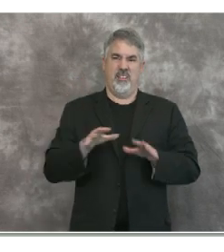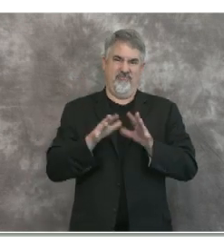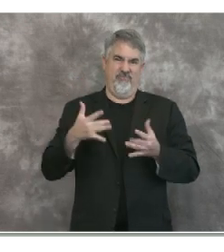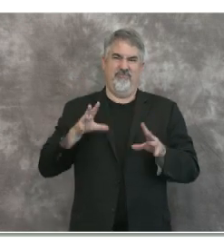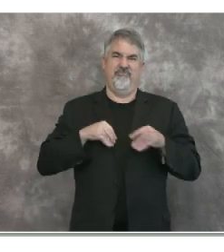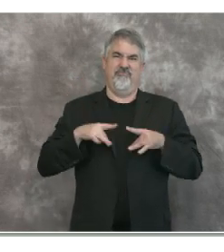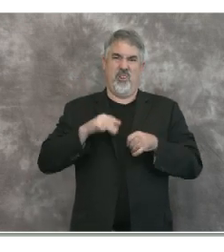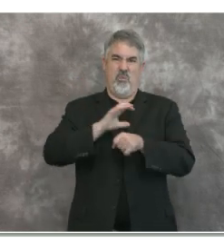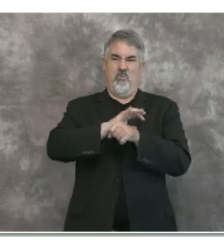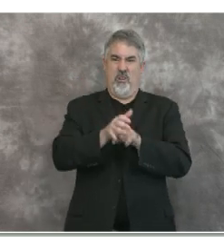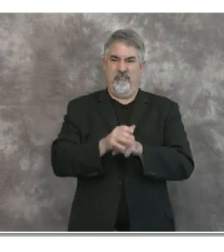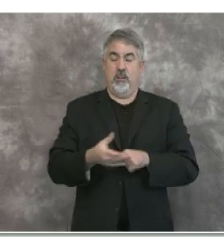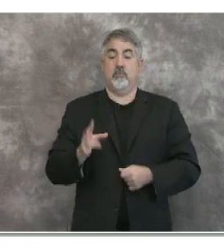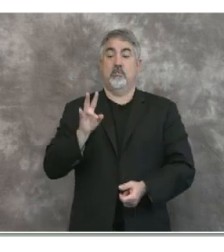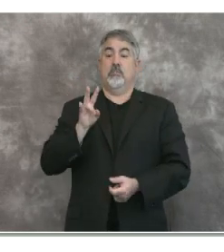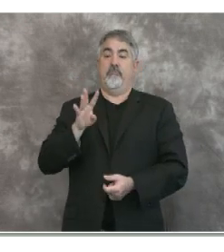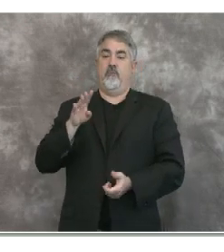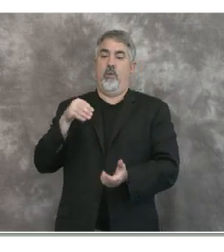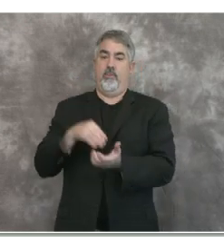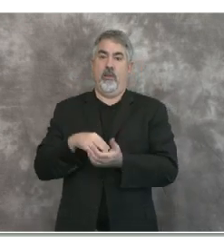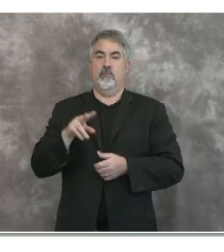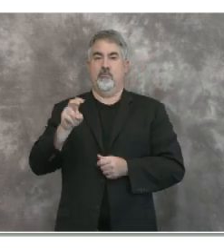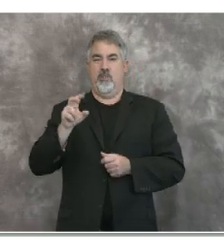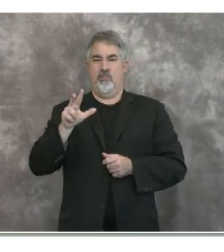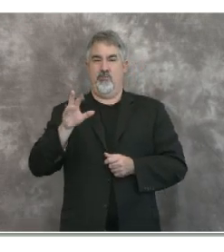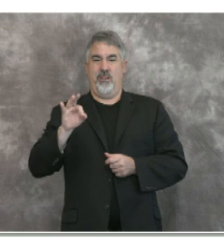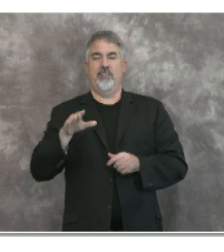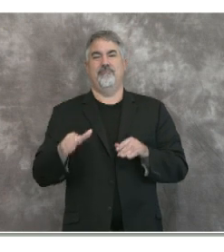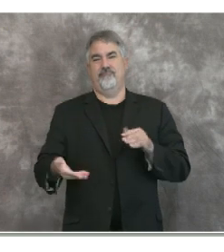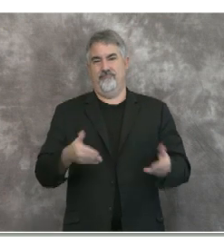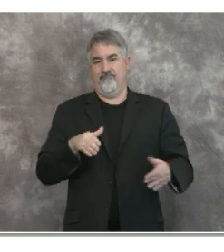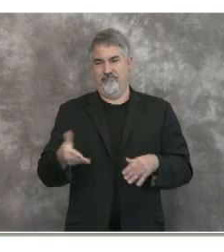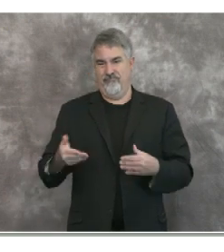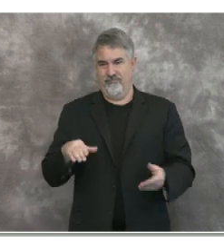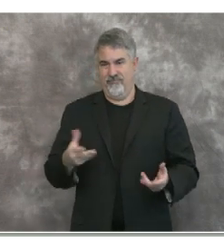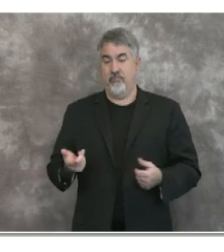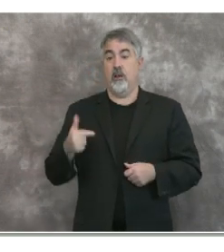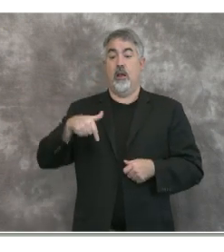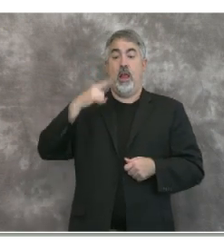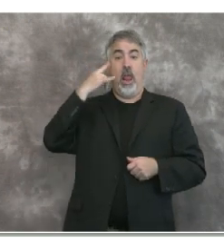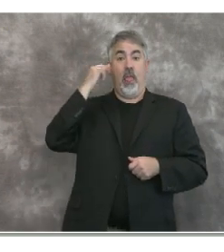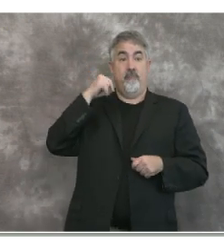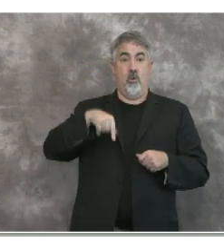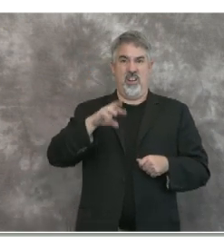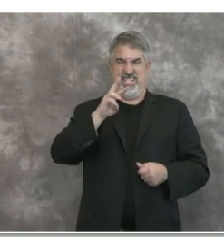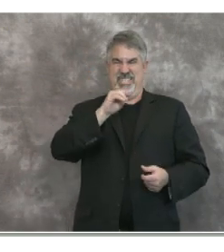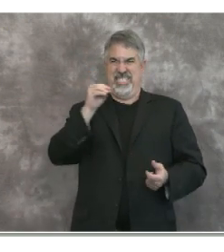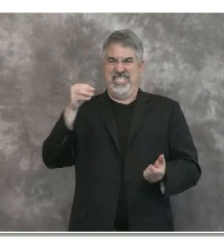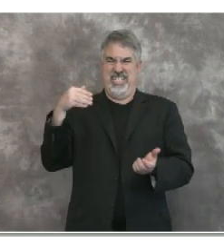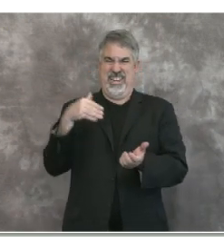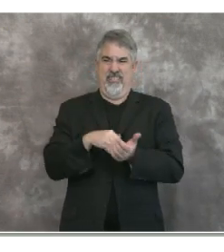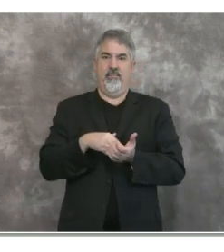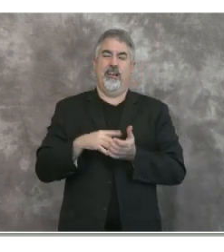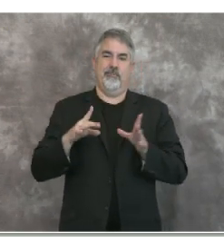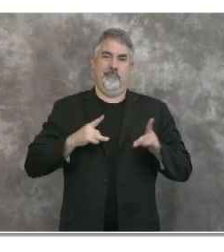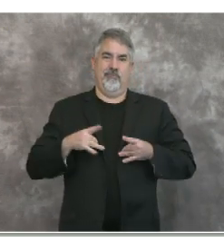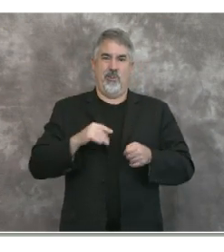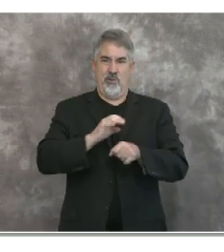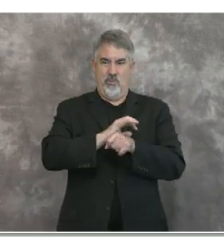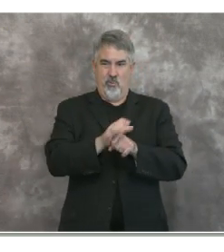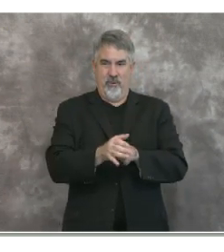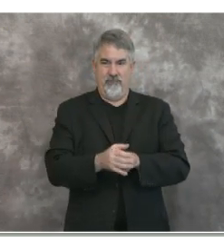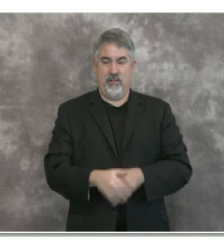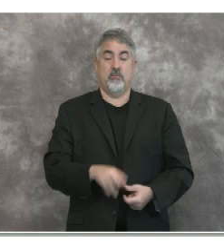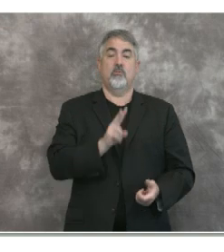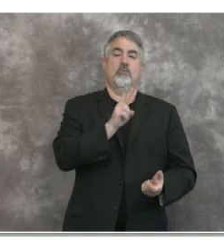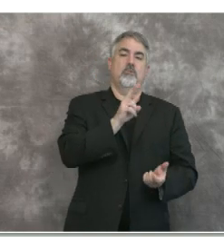includes 74,000 deaths. Statewide, over 60,000 positive cases,